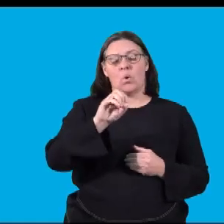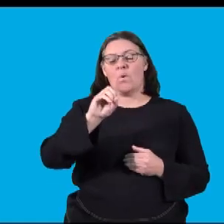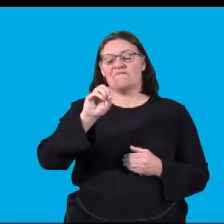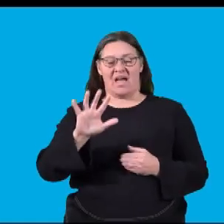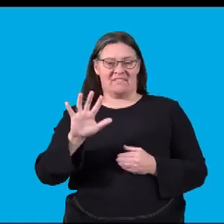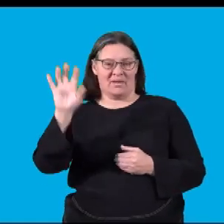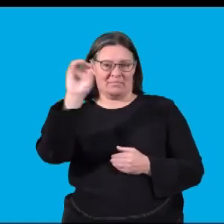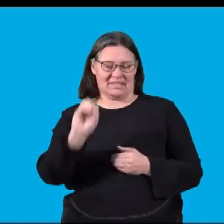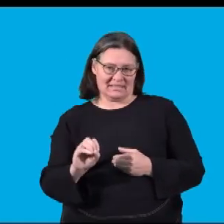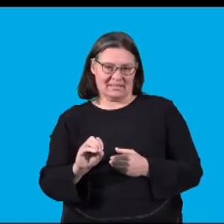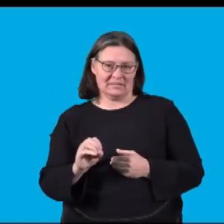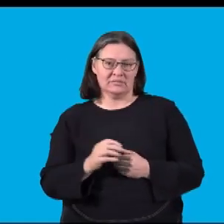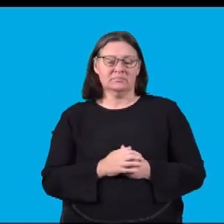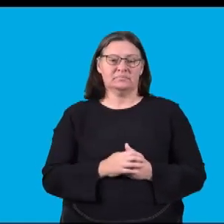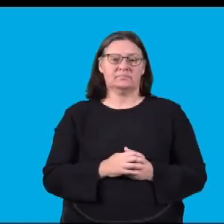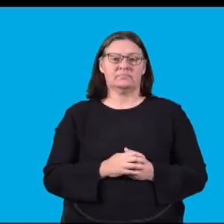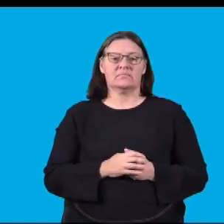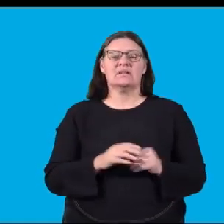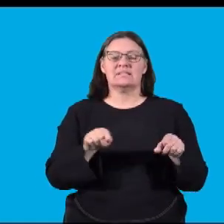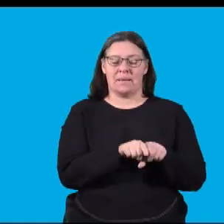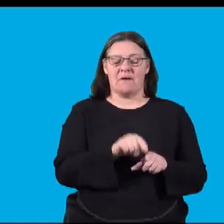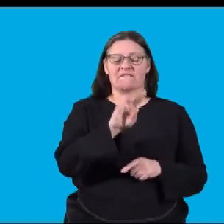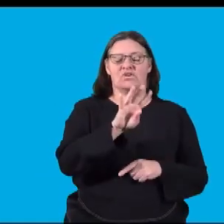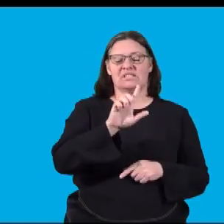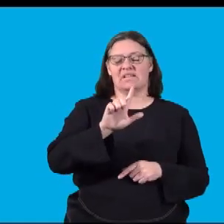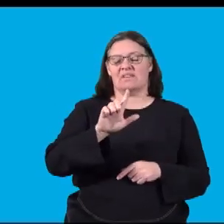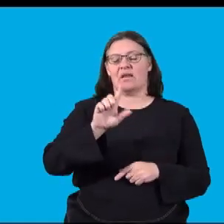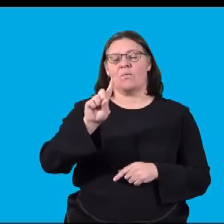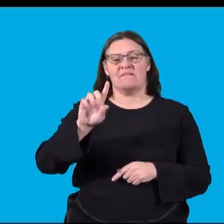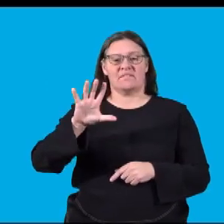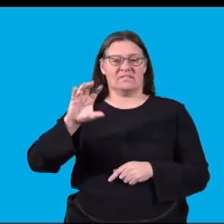is 205, which is equal to the